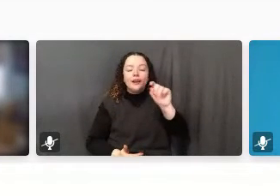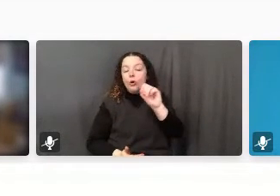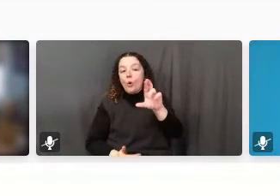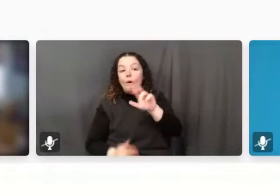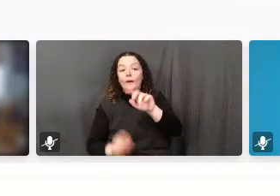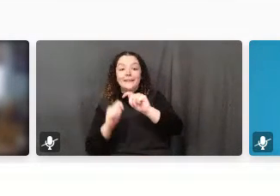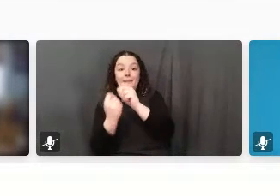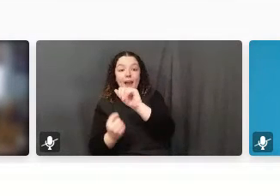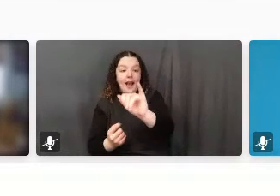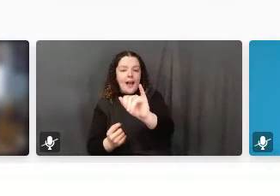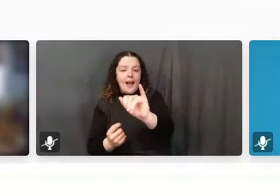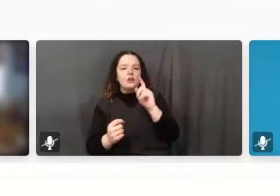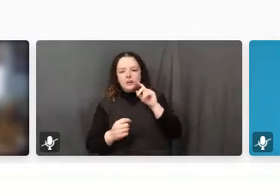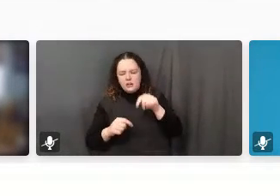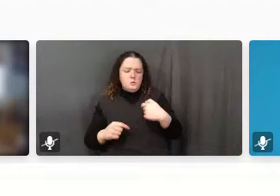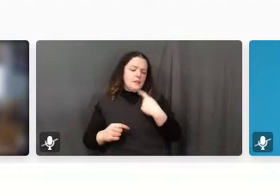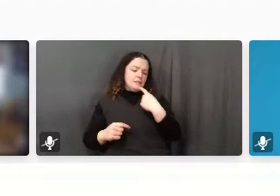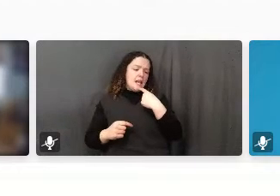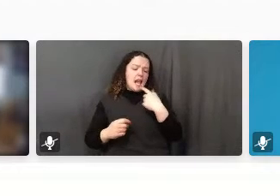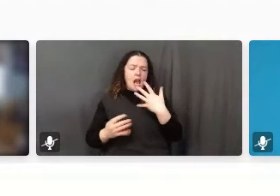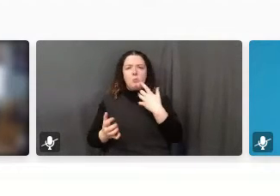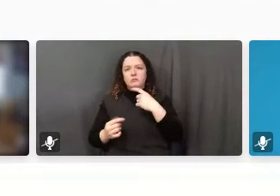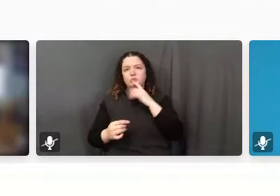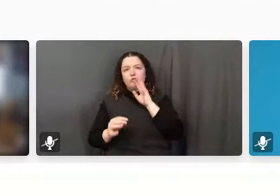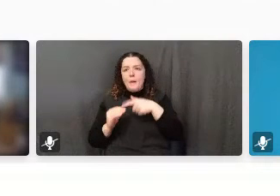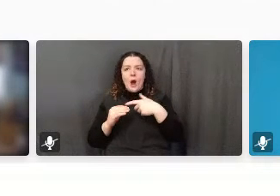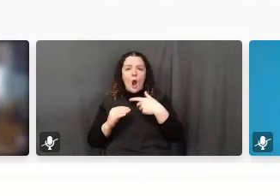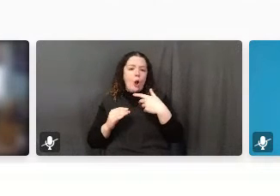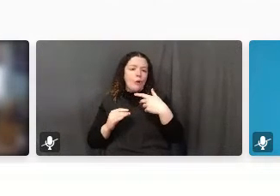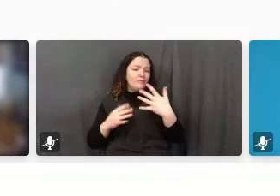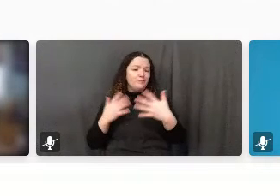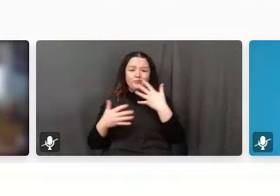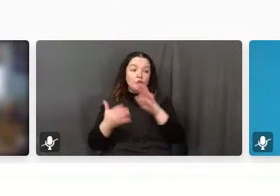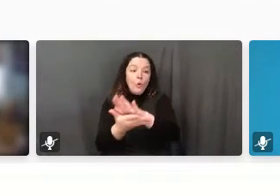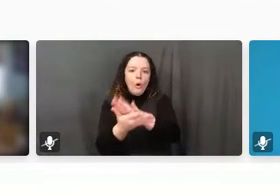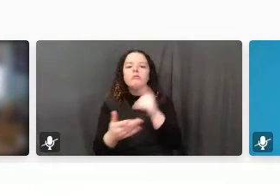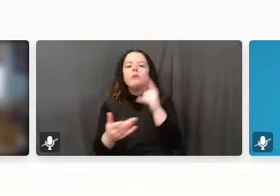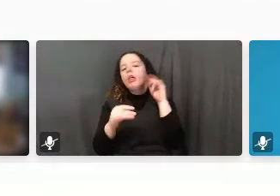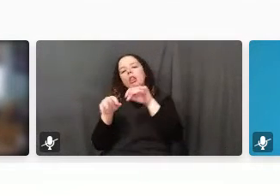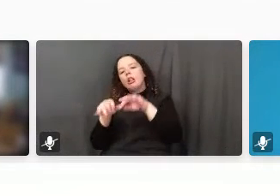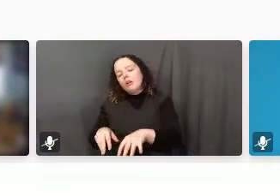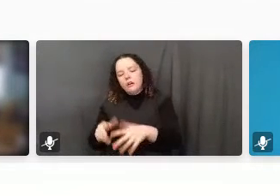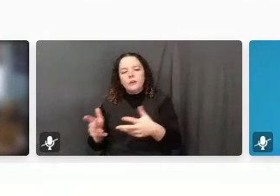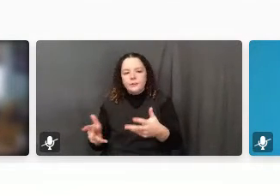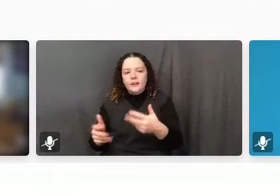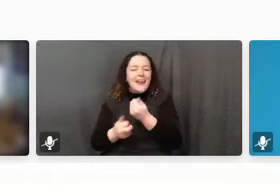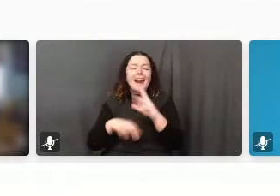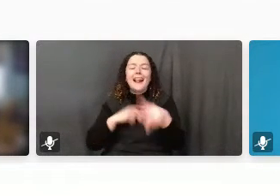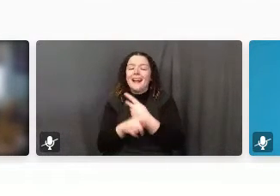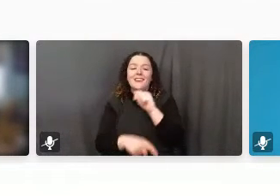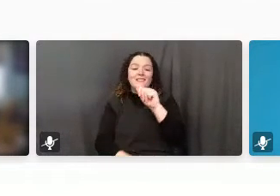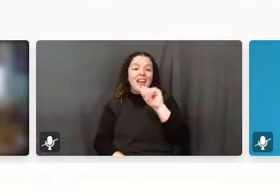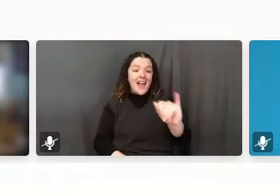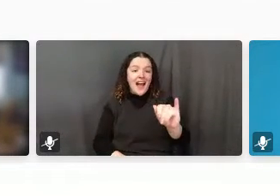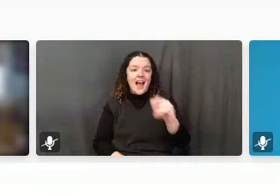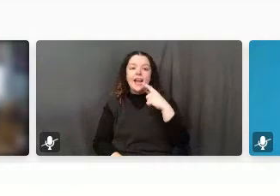what you would like it to say, it'll spit out the information for you. I always recommend make sure any type of AI content is human edited